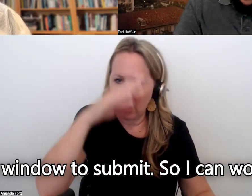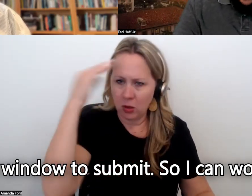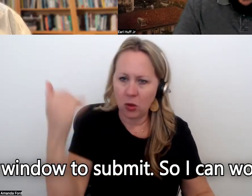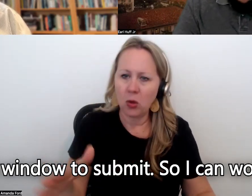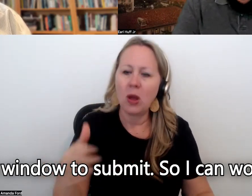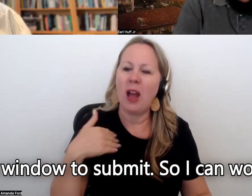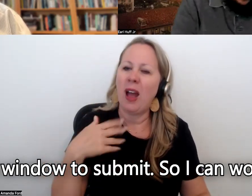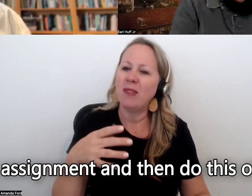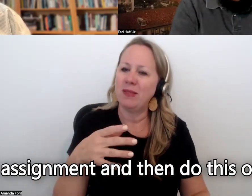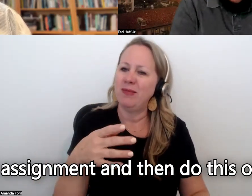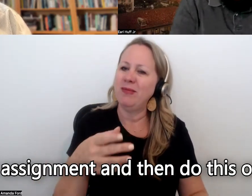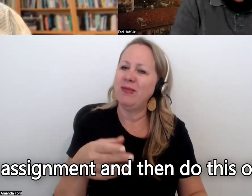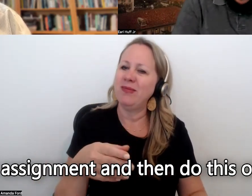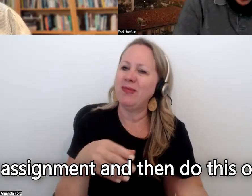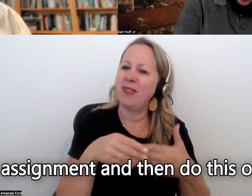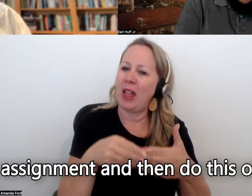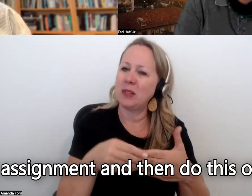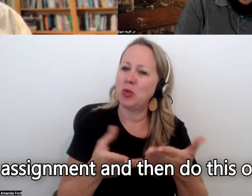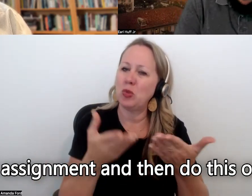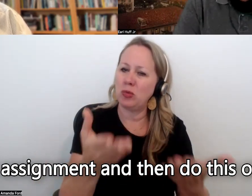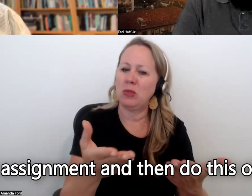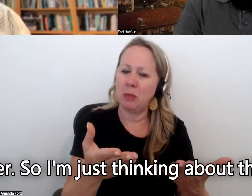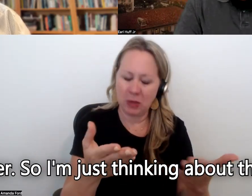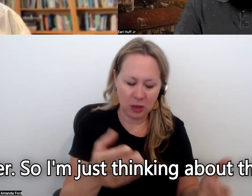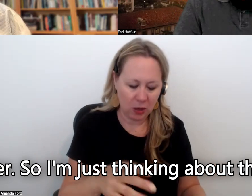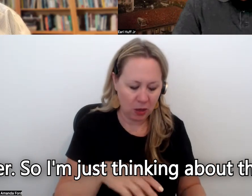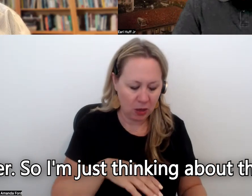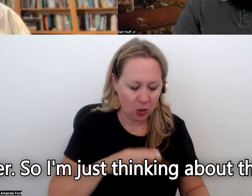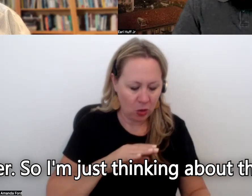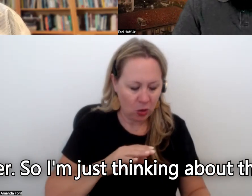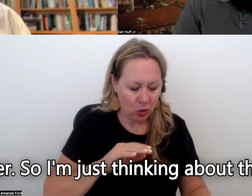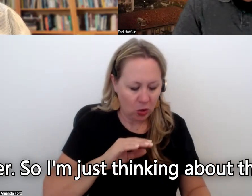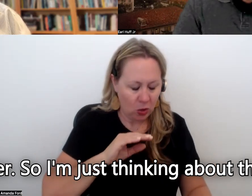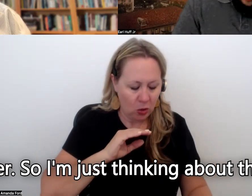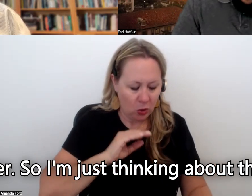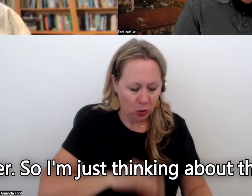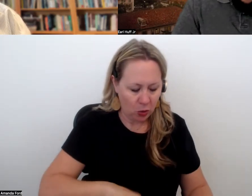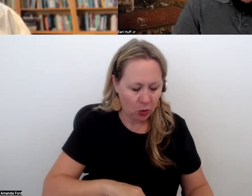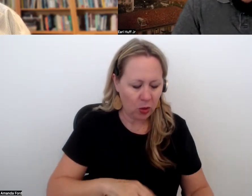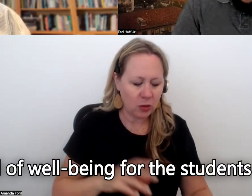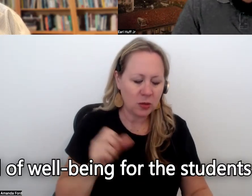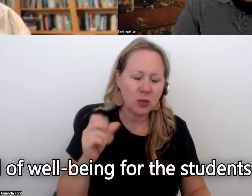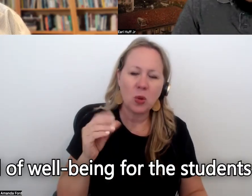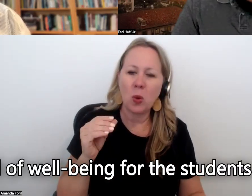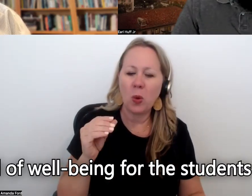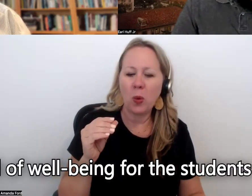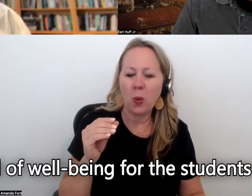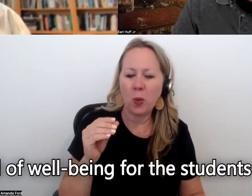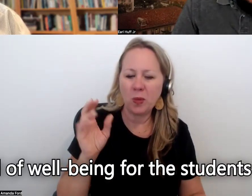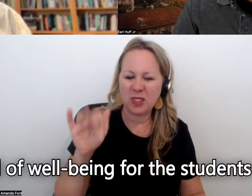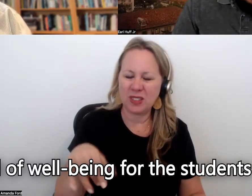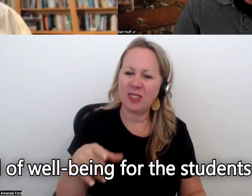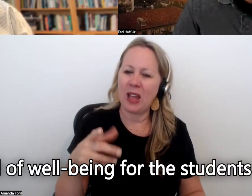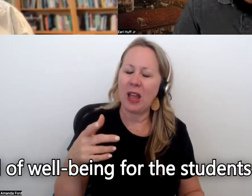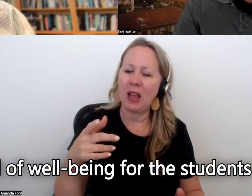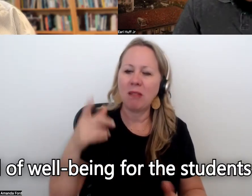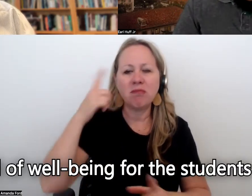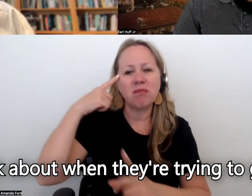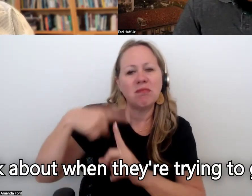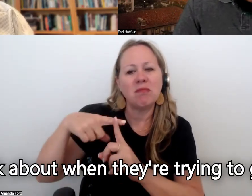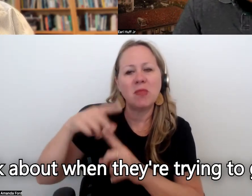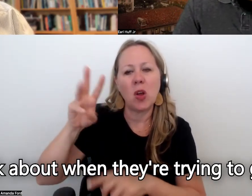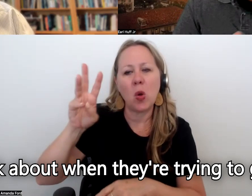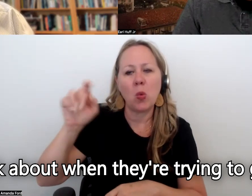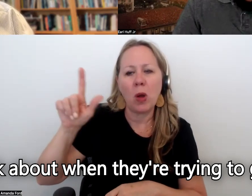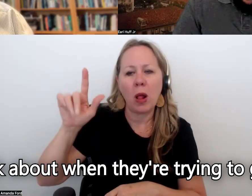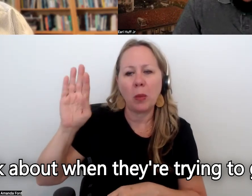submit. So I can work on this assignment and then do this one later. So I'm just thinking about the kind of well-being for the students Right. to